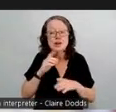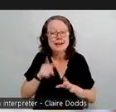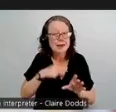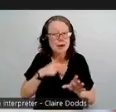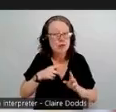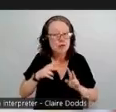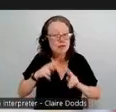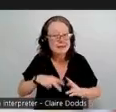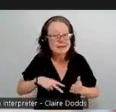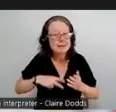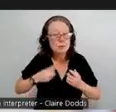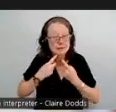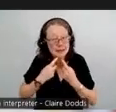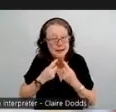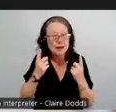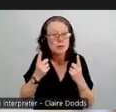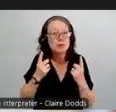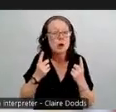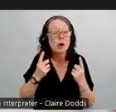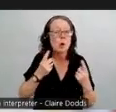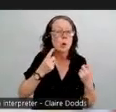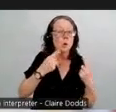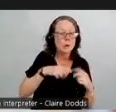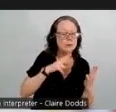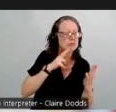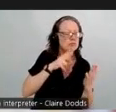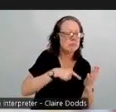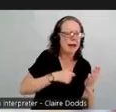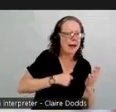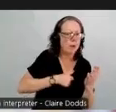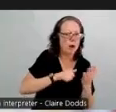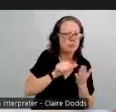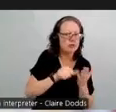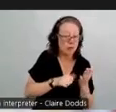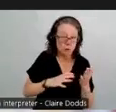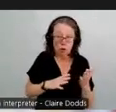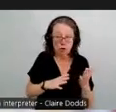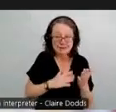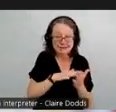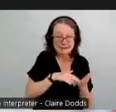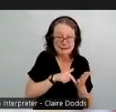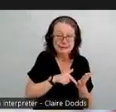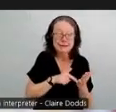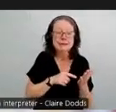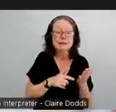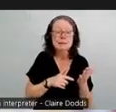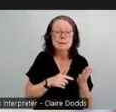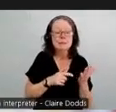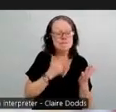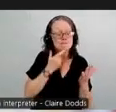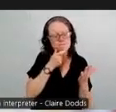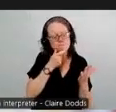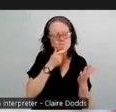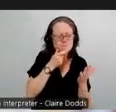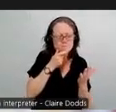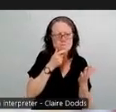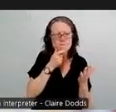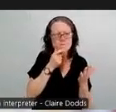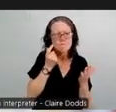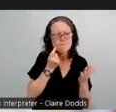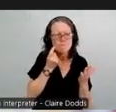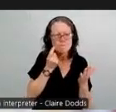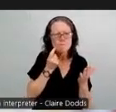at our program for 2026 that was actually already existed, so was already a thing,